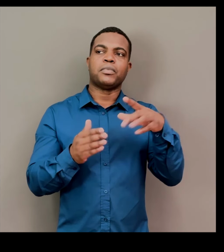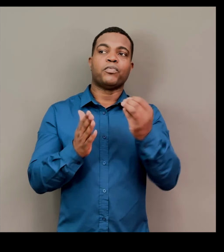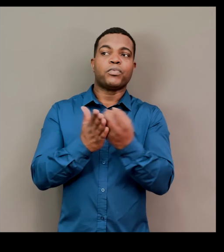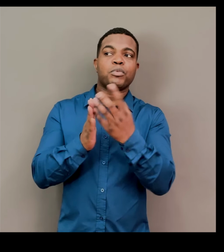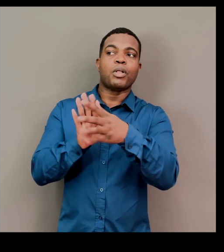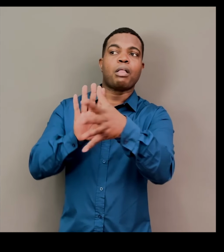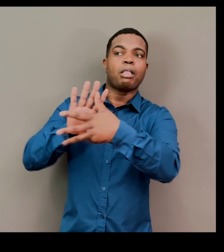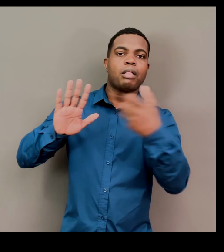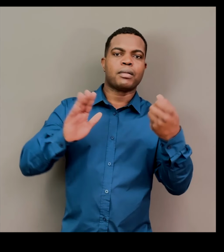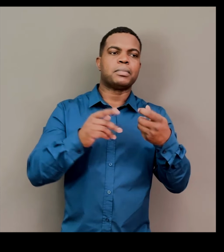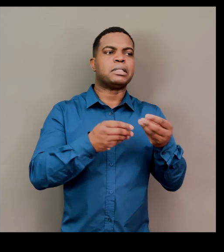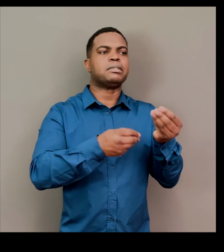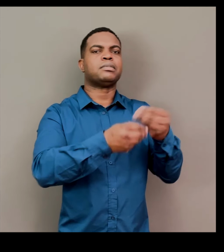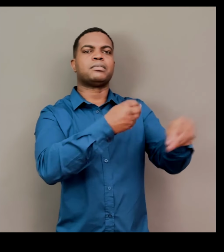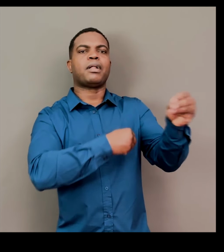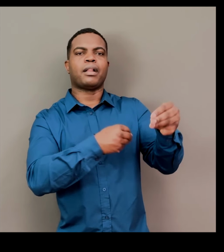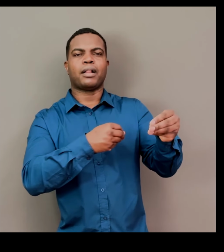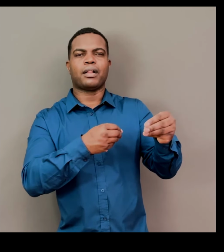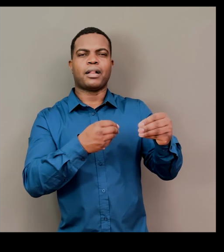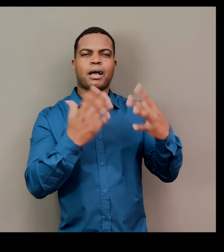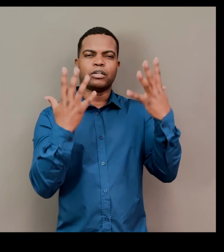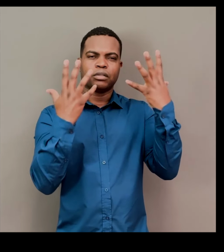web.